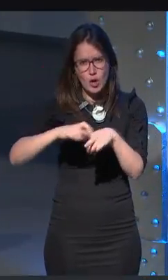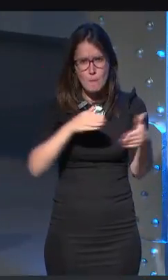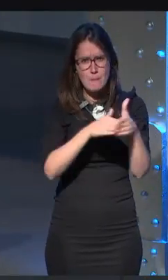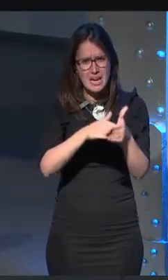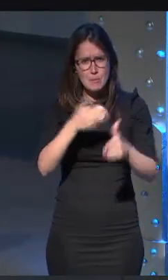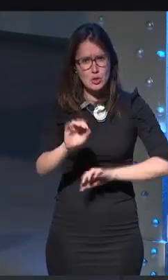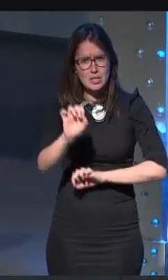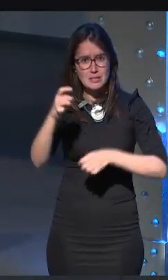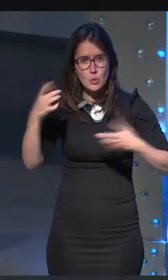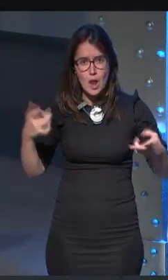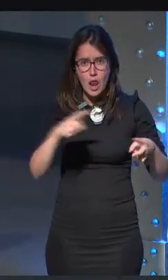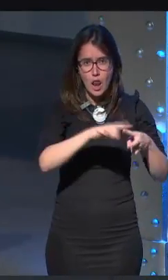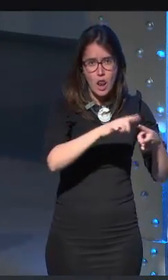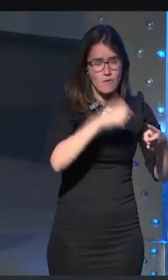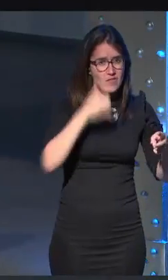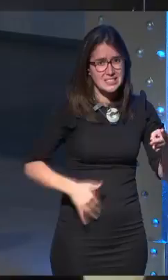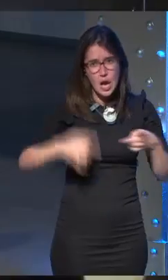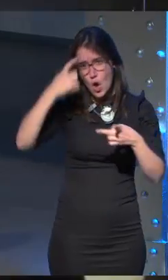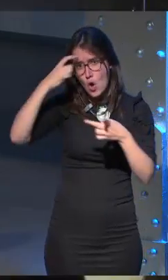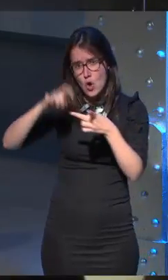a psychological one?